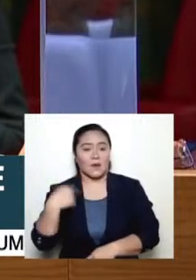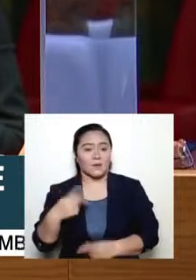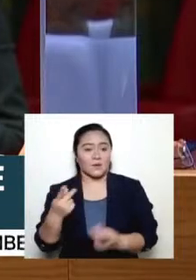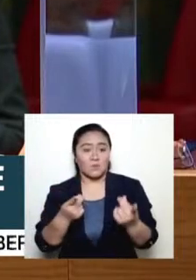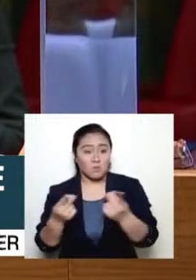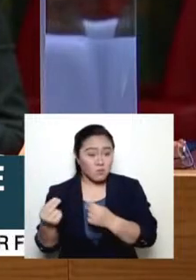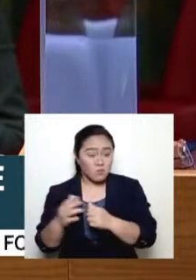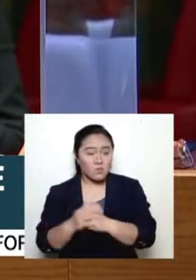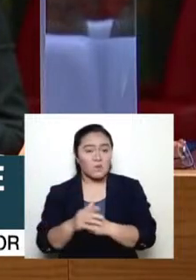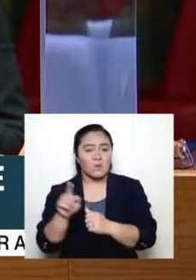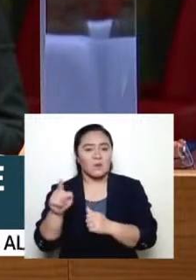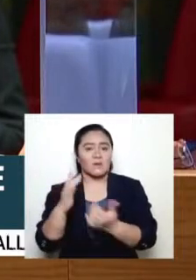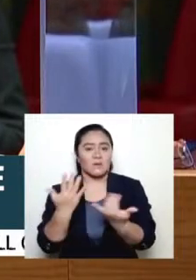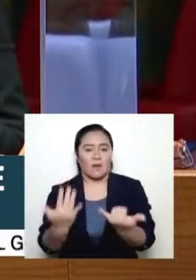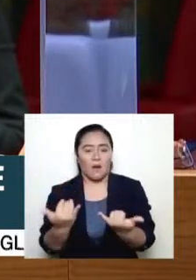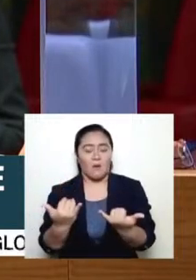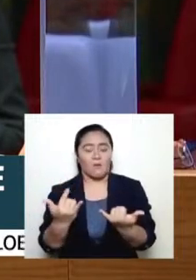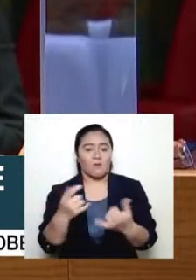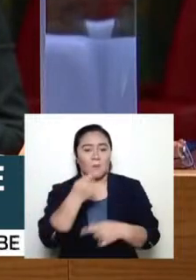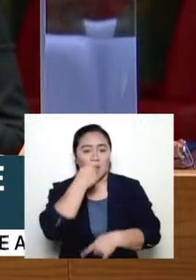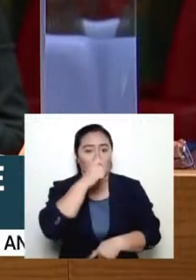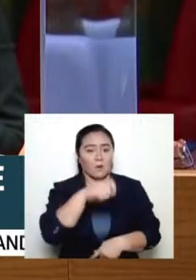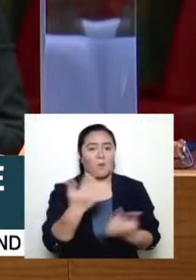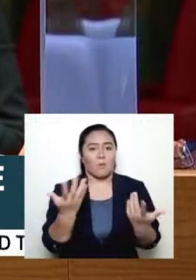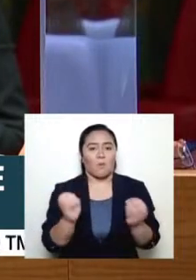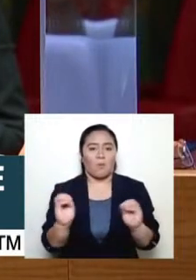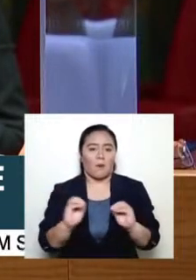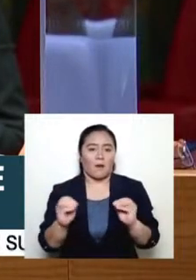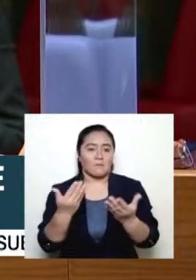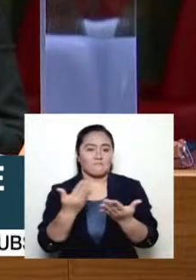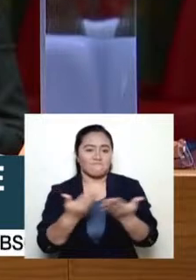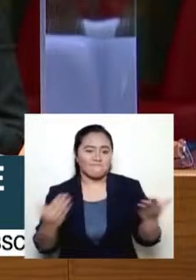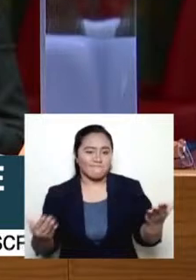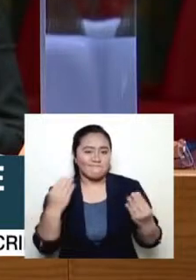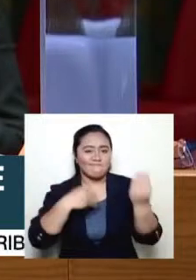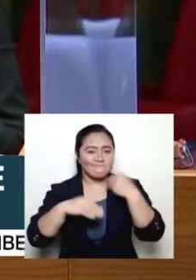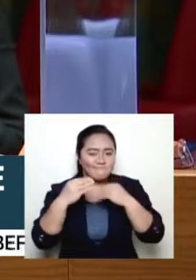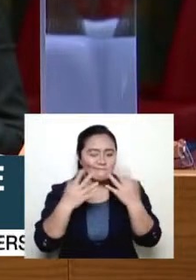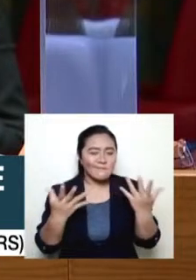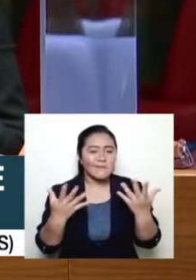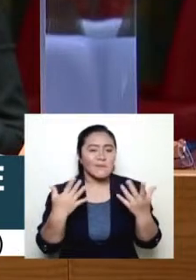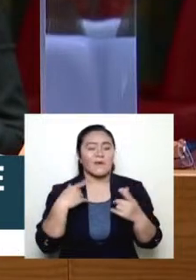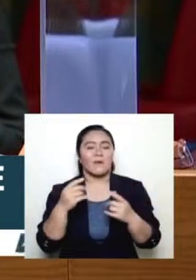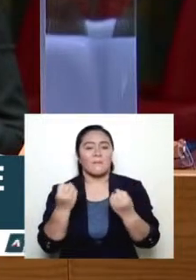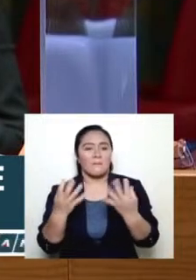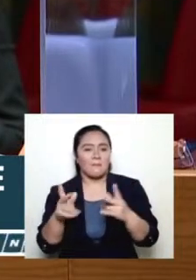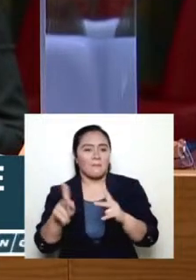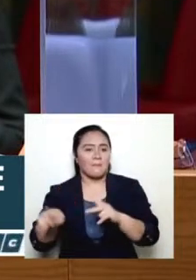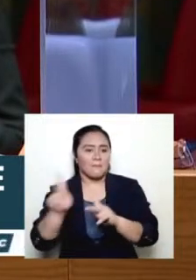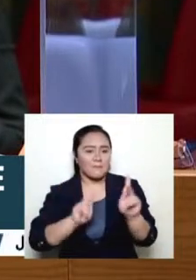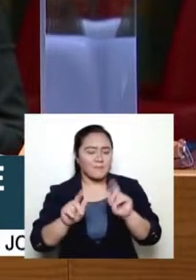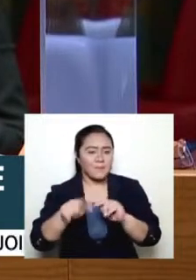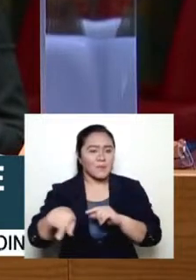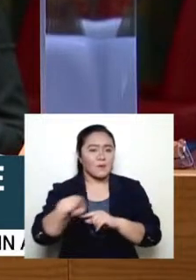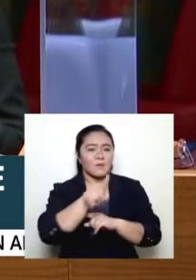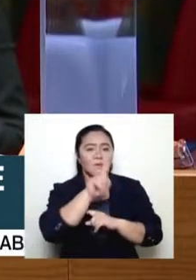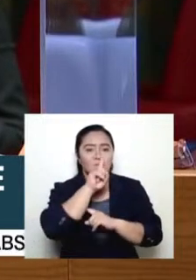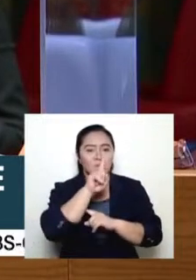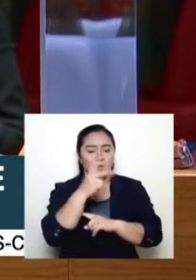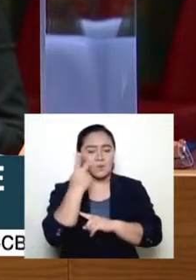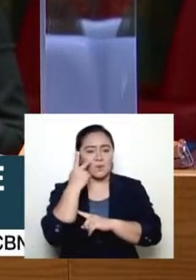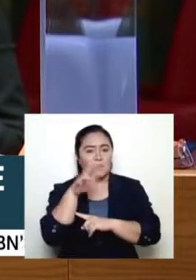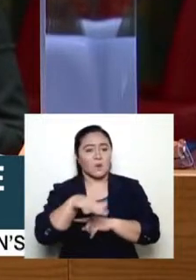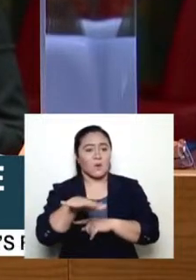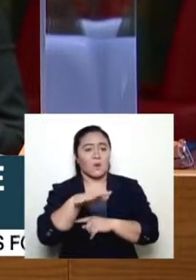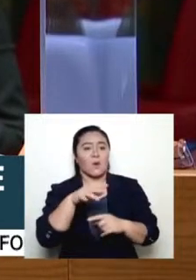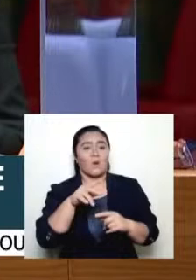of supplies, food is dwindling, and civilian casualties are mounting, while the most vulnerable group, those